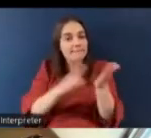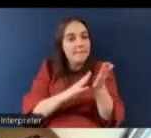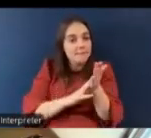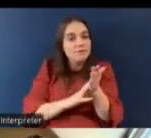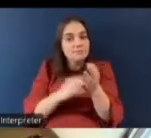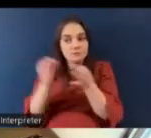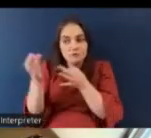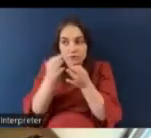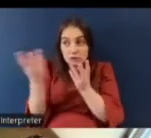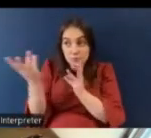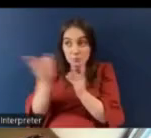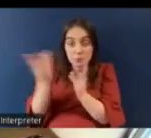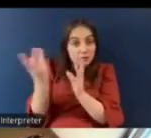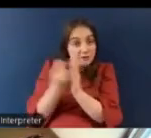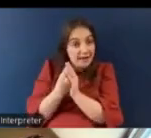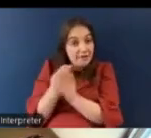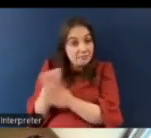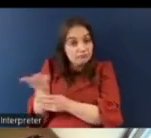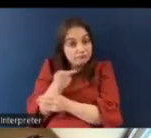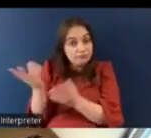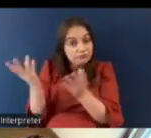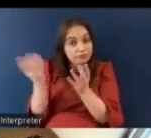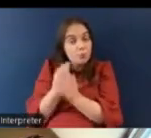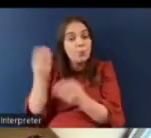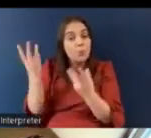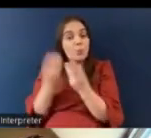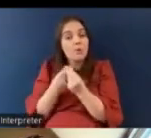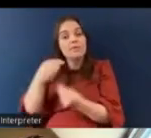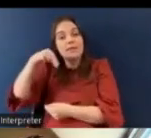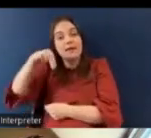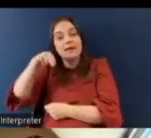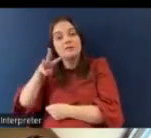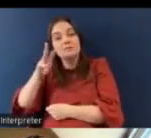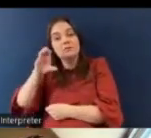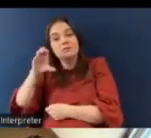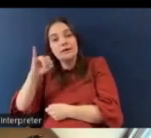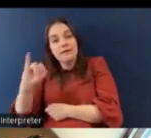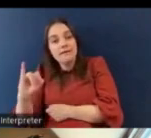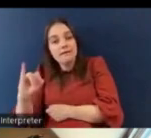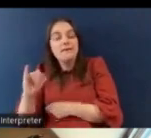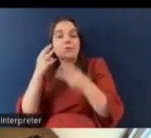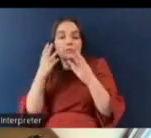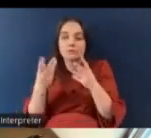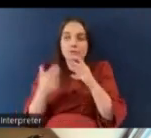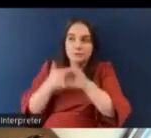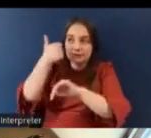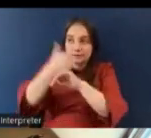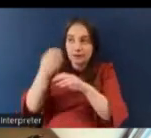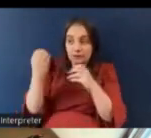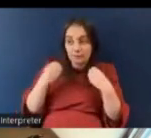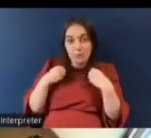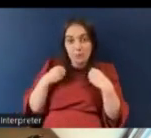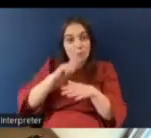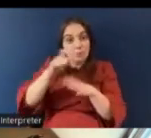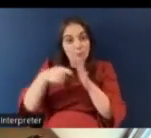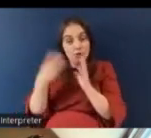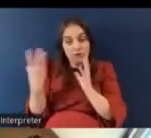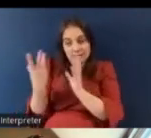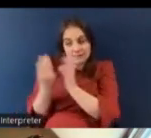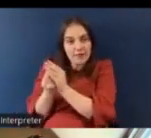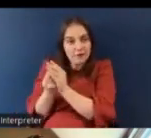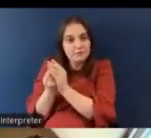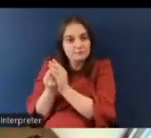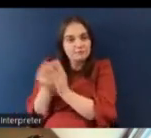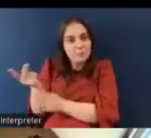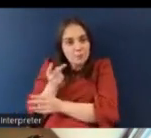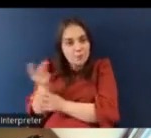we came together then with the Women's Council to put together a joint project. And as Vanessa said,